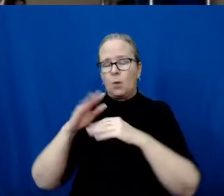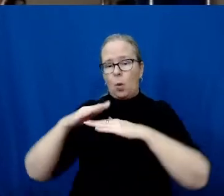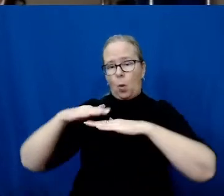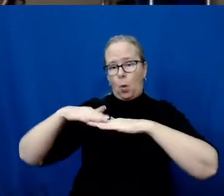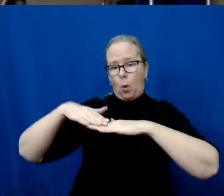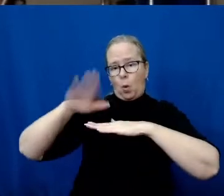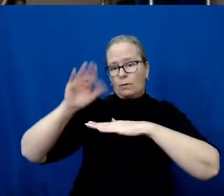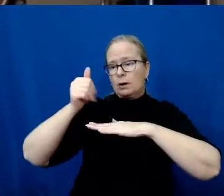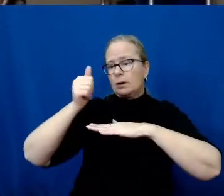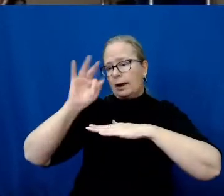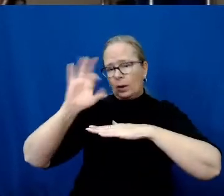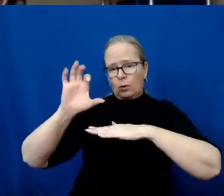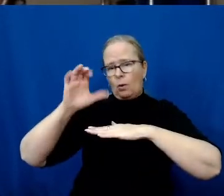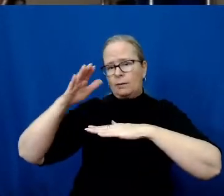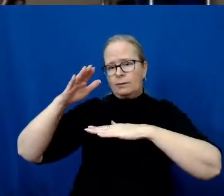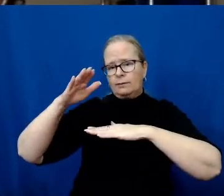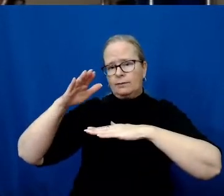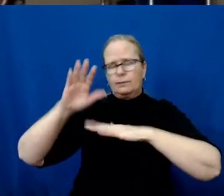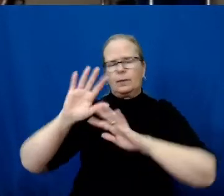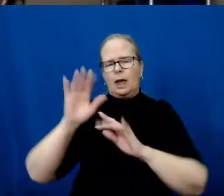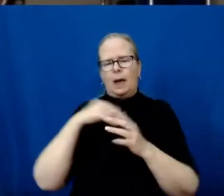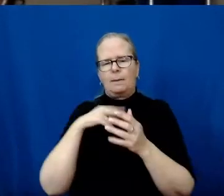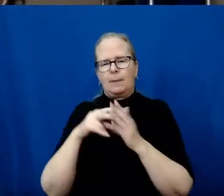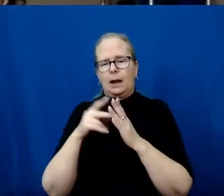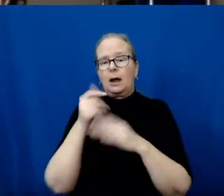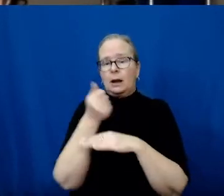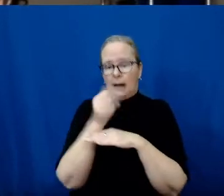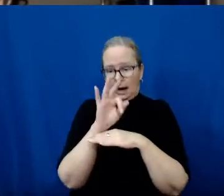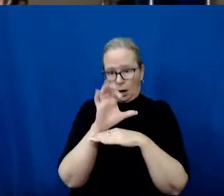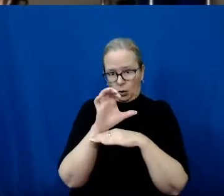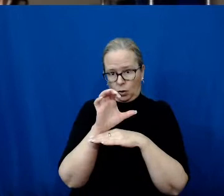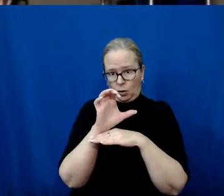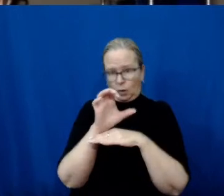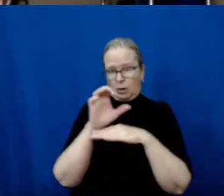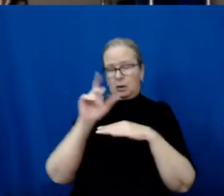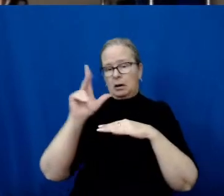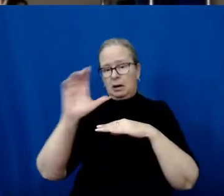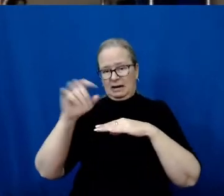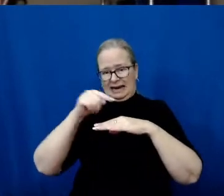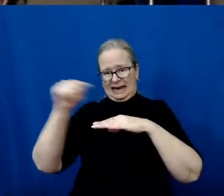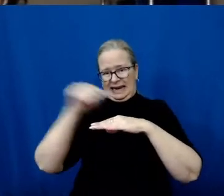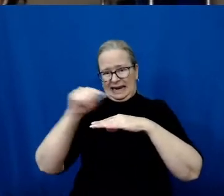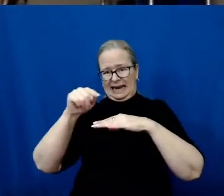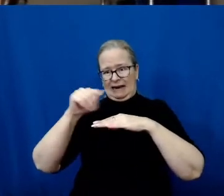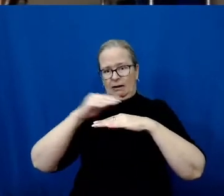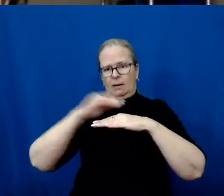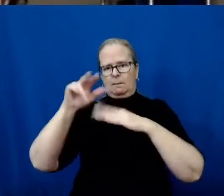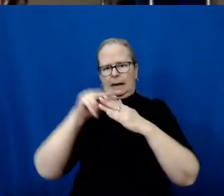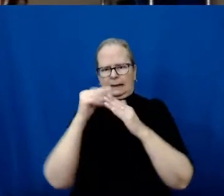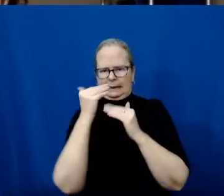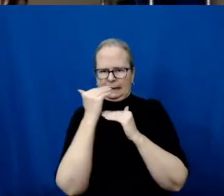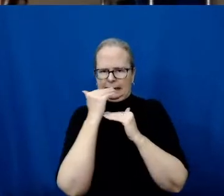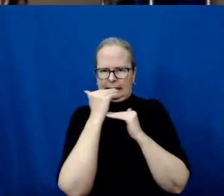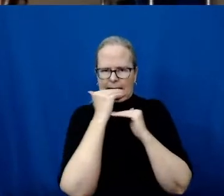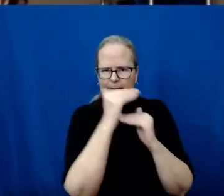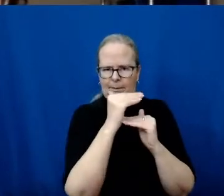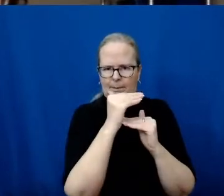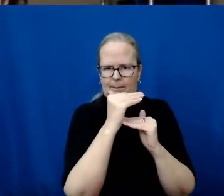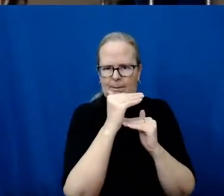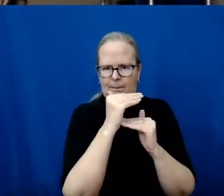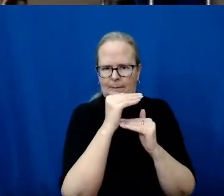airflow a little bit, and so the overall volume of air cleaned is a little less. So that's just the way I've been thinking about